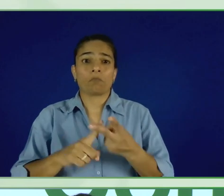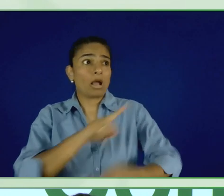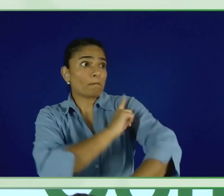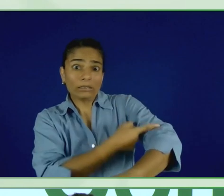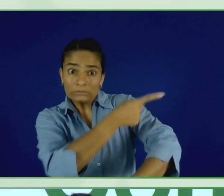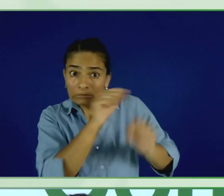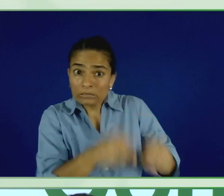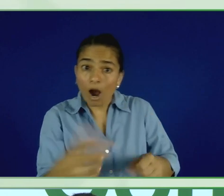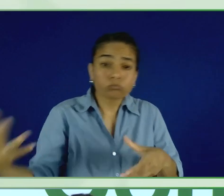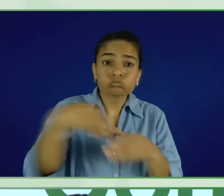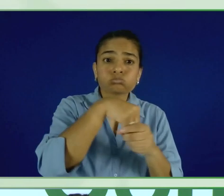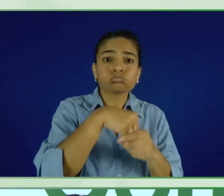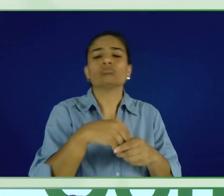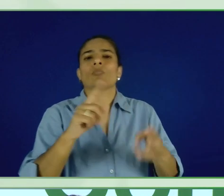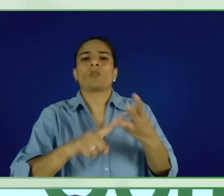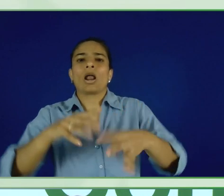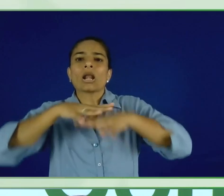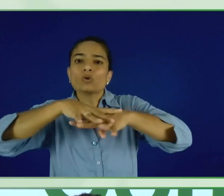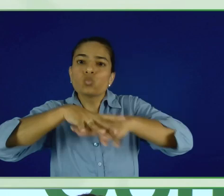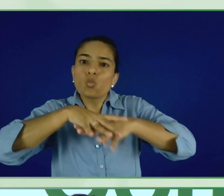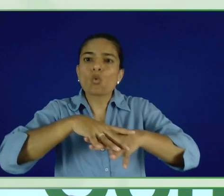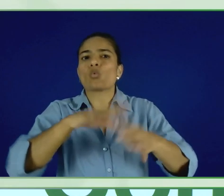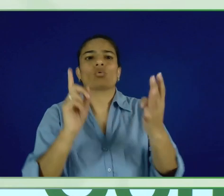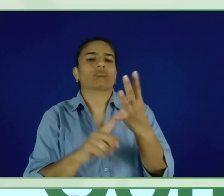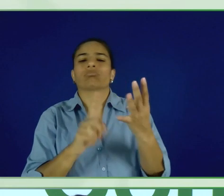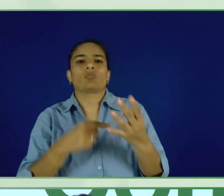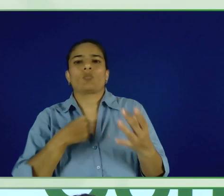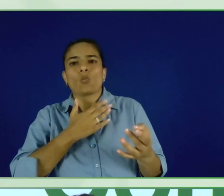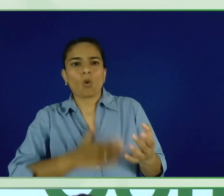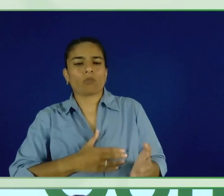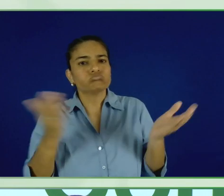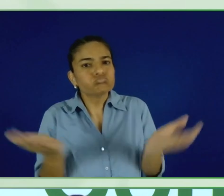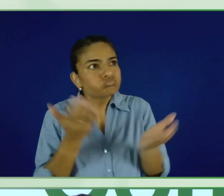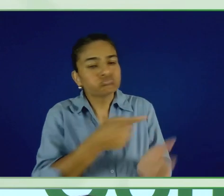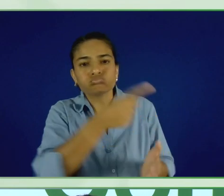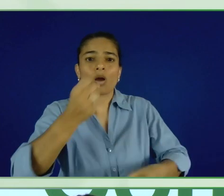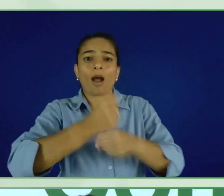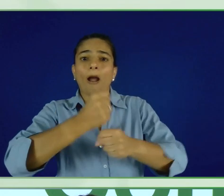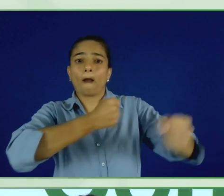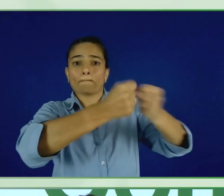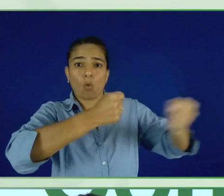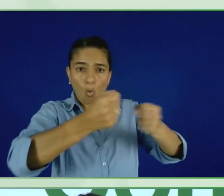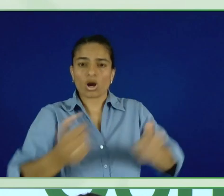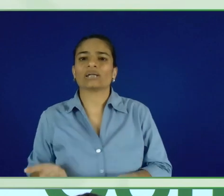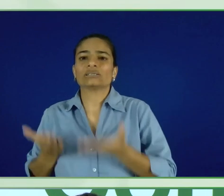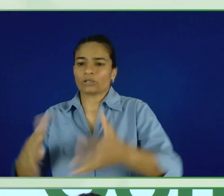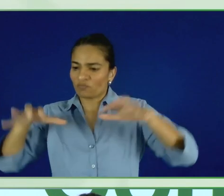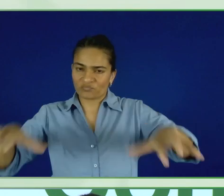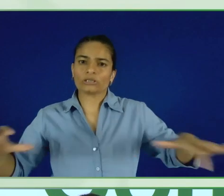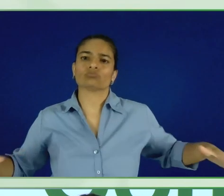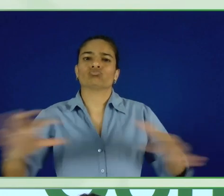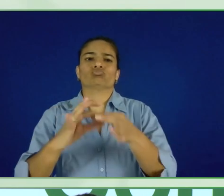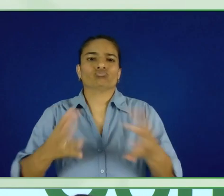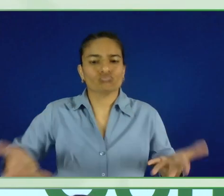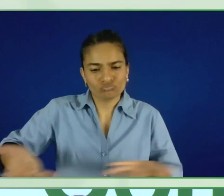learning events where we try to encourage employers and service providers to convene and to learn from one another. We have